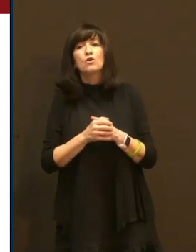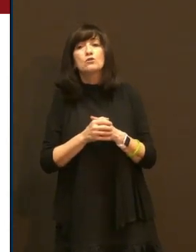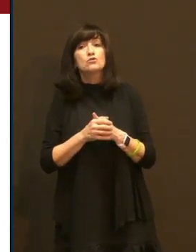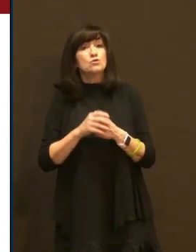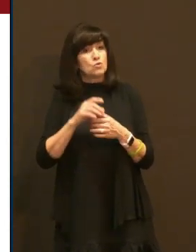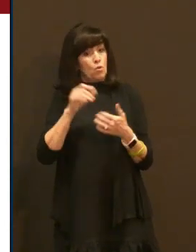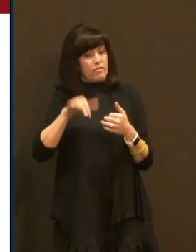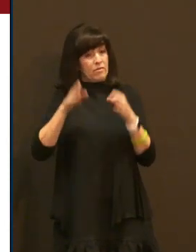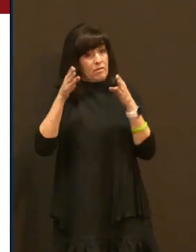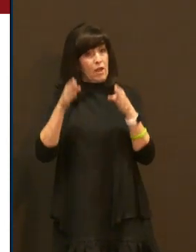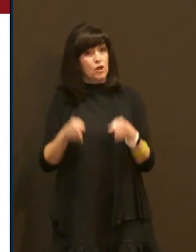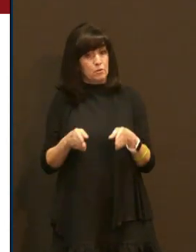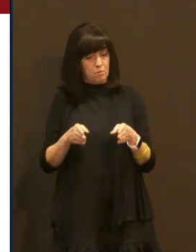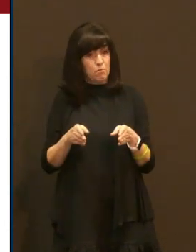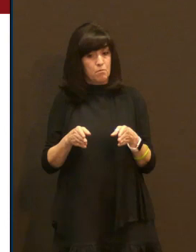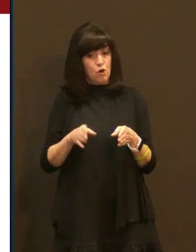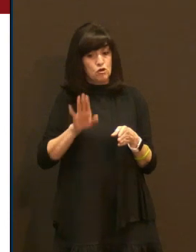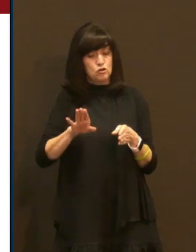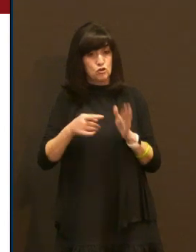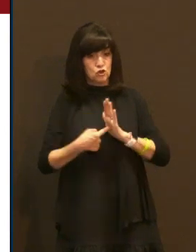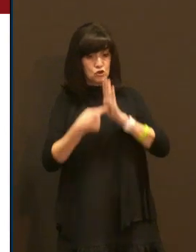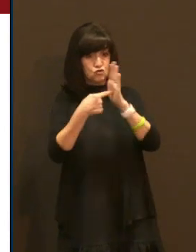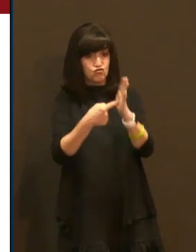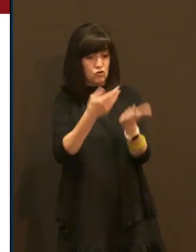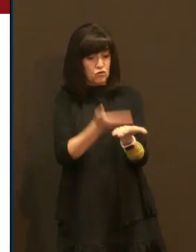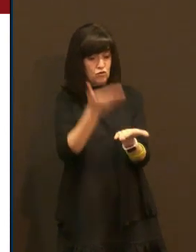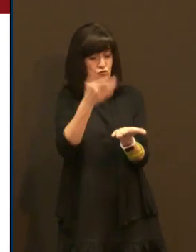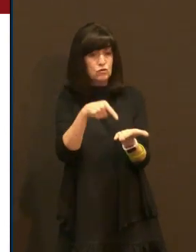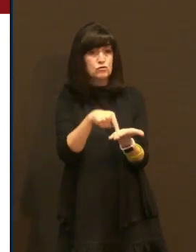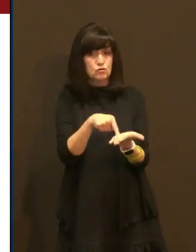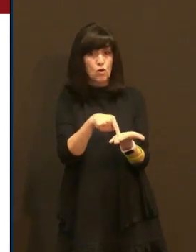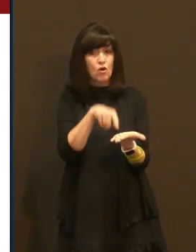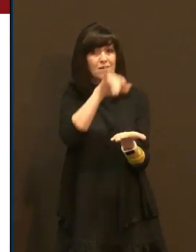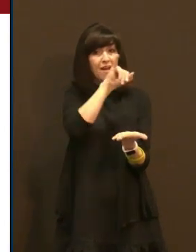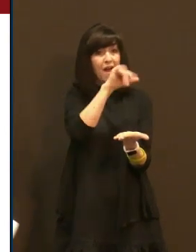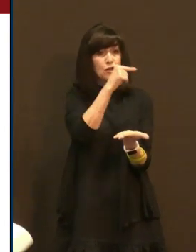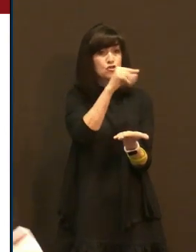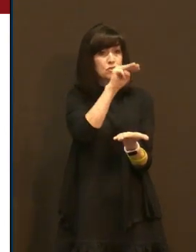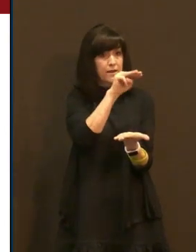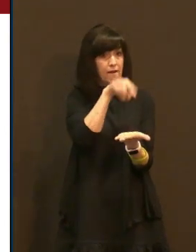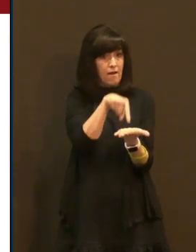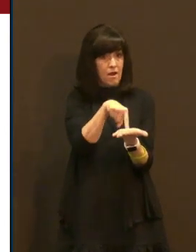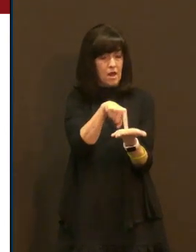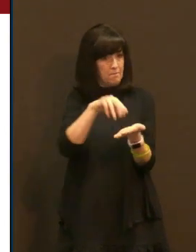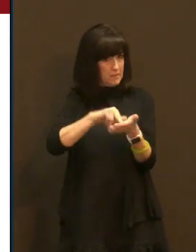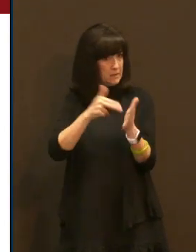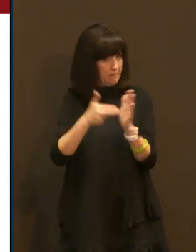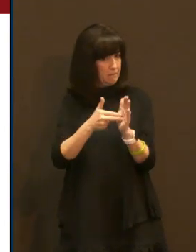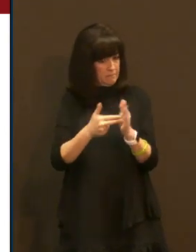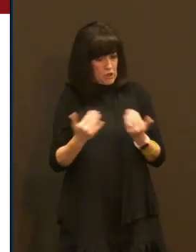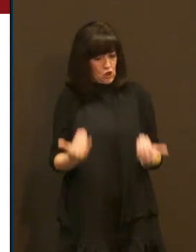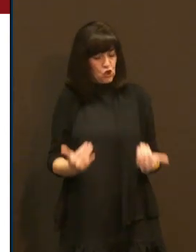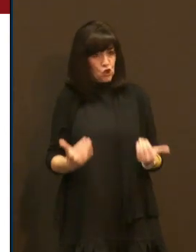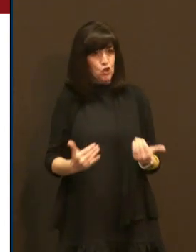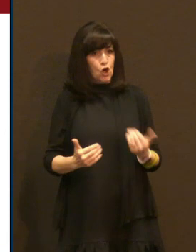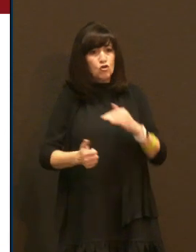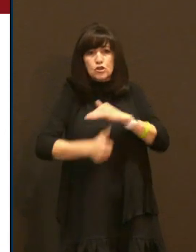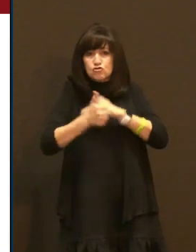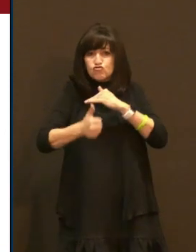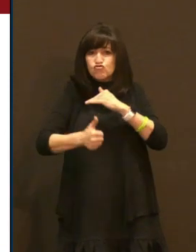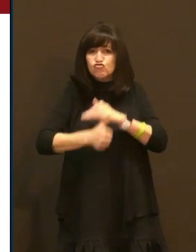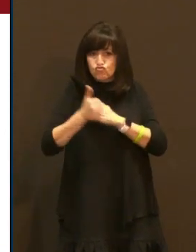when a person's antibody result shows an IgM, which suggests that they have a risk of current viral shedding, that